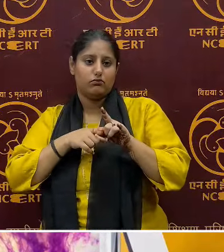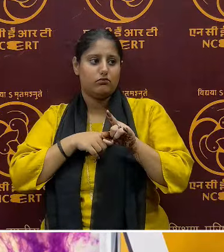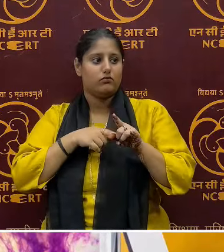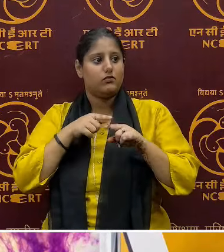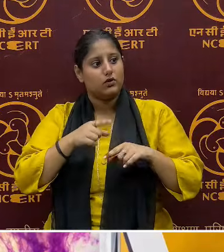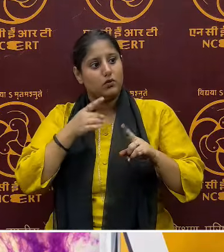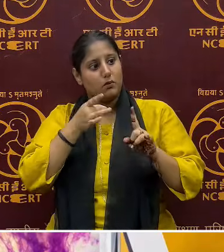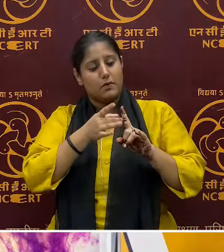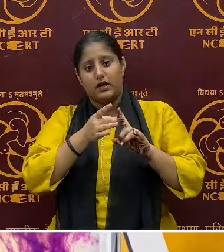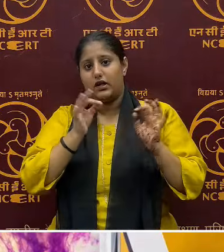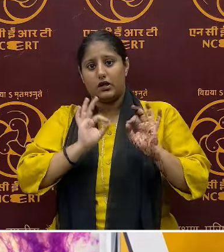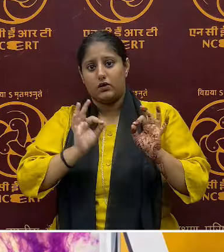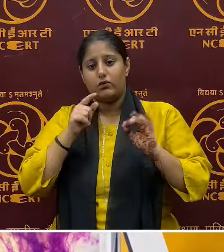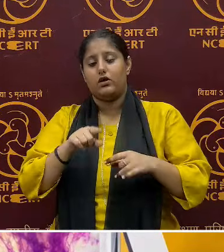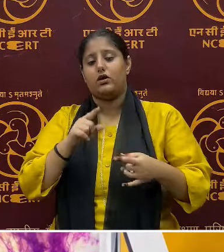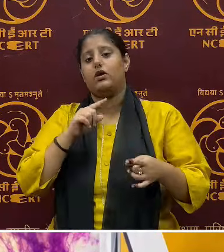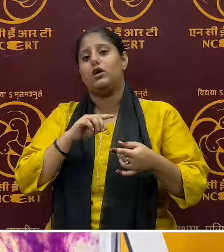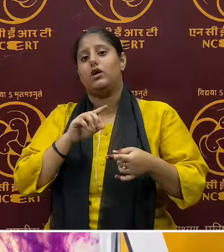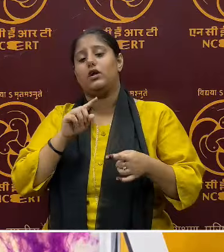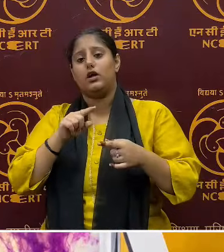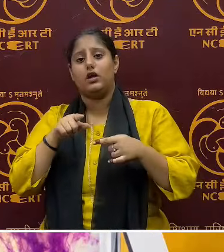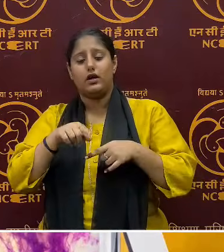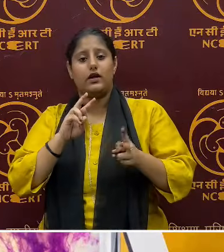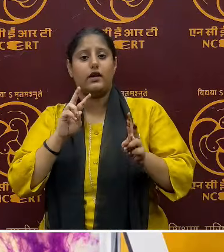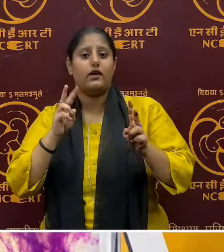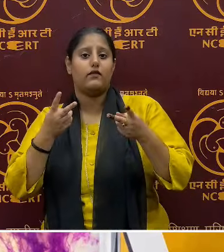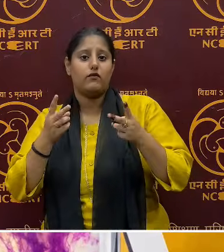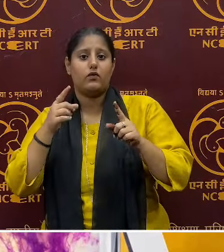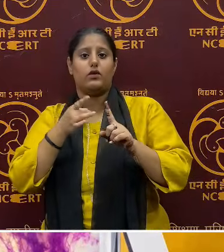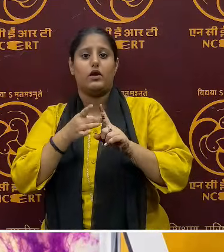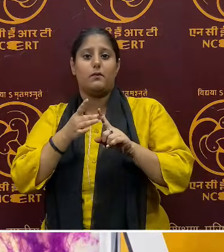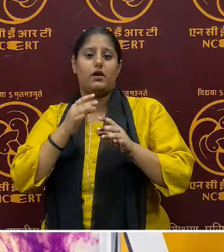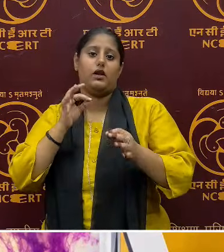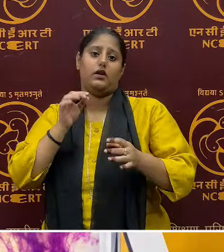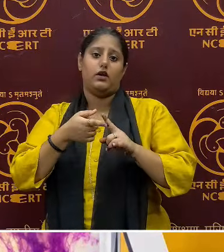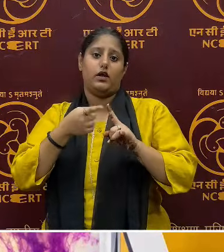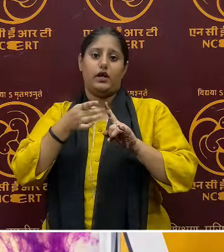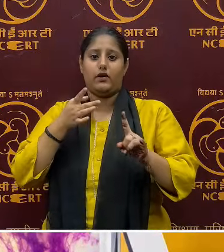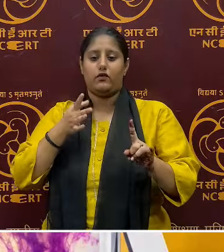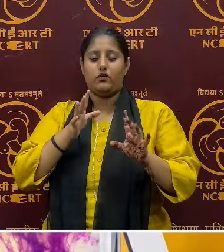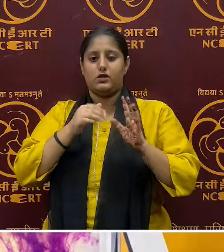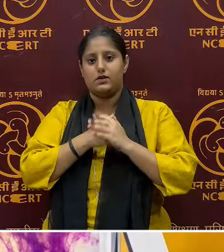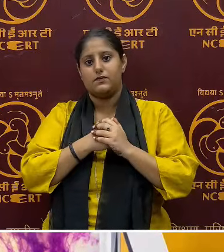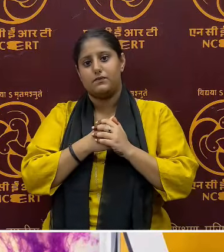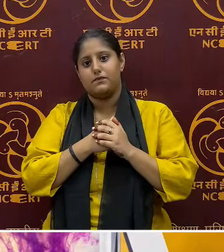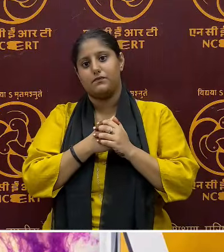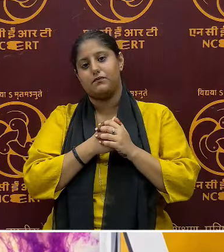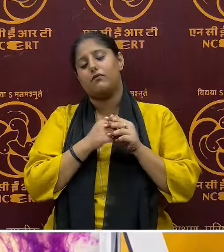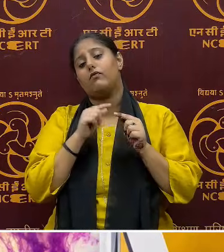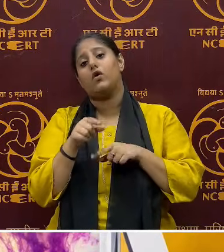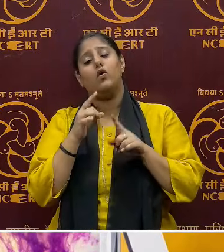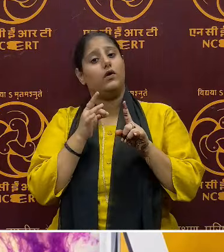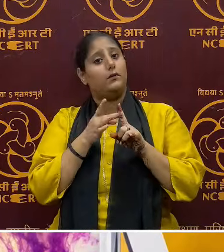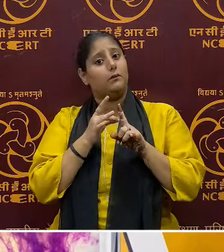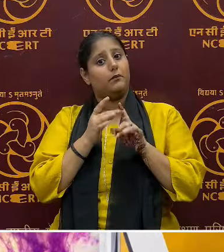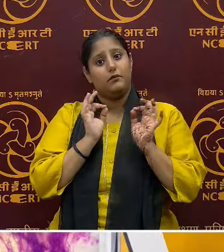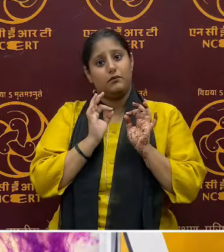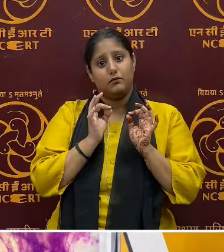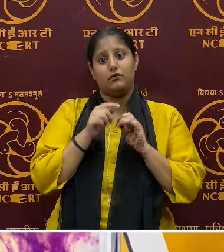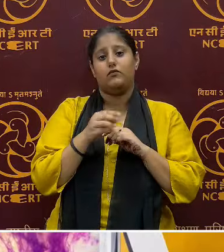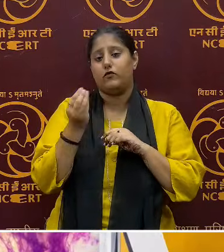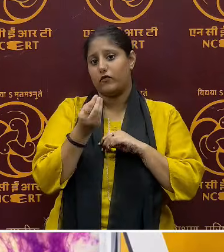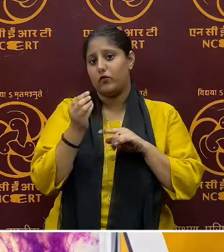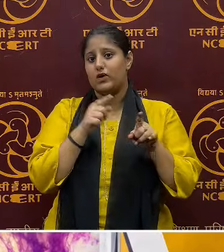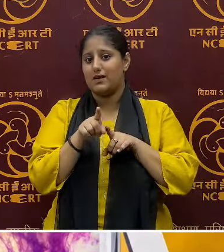non-metal electrons act differently than that of the metal electrons, and non-metals, with few exceptions,